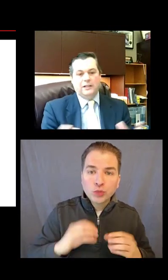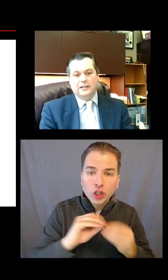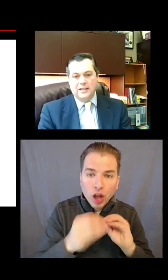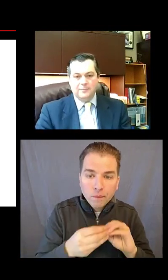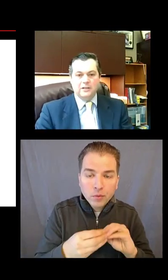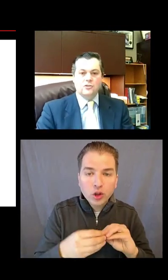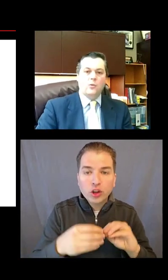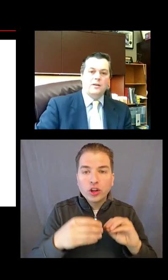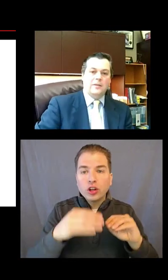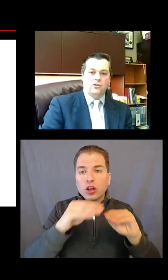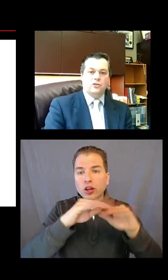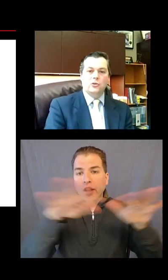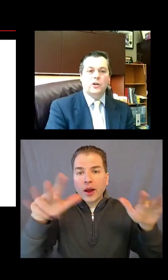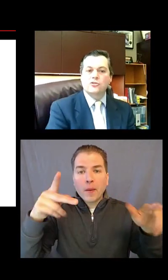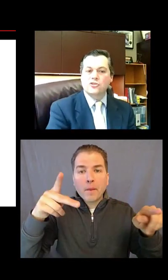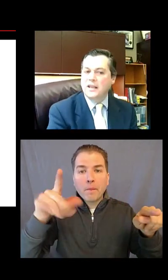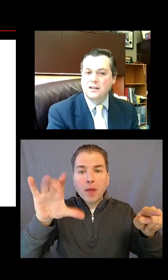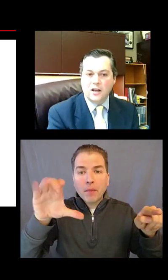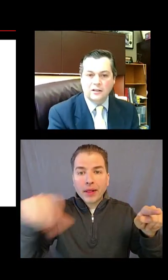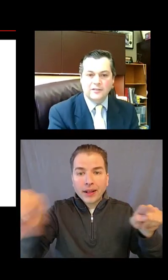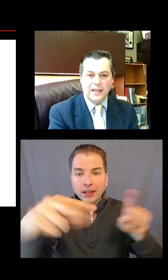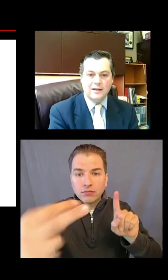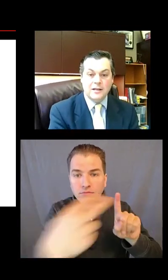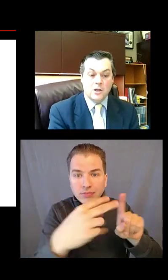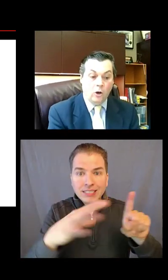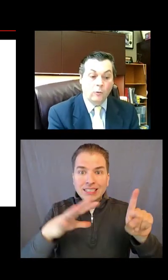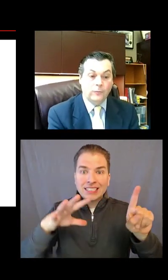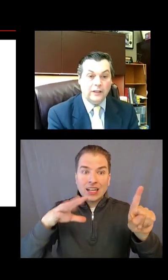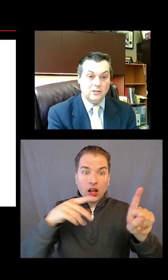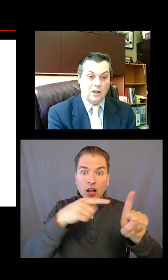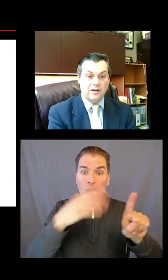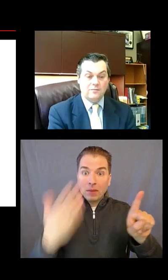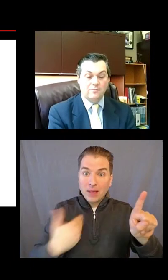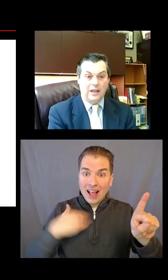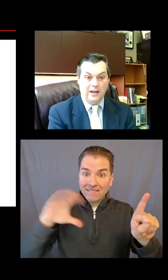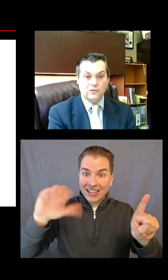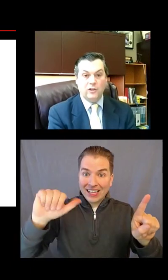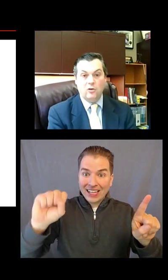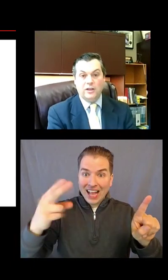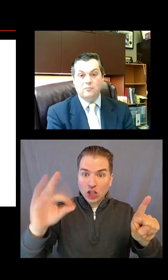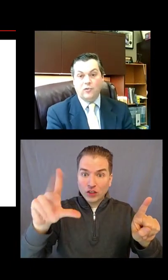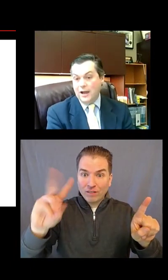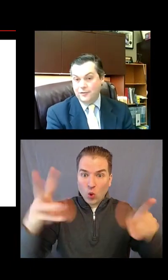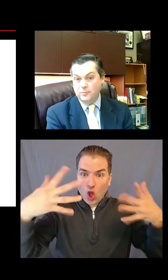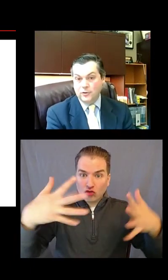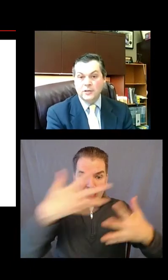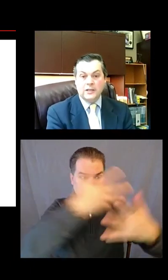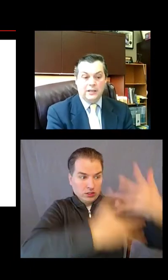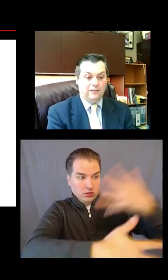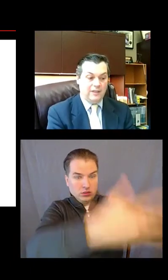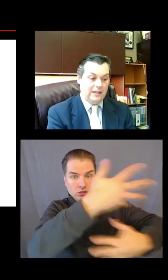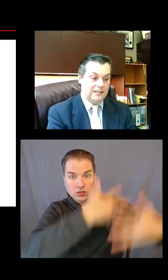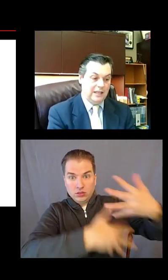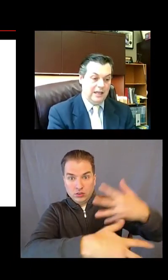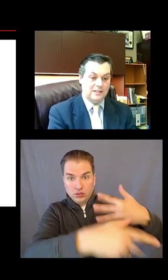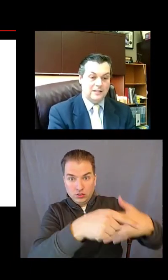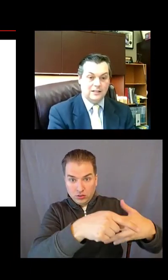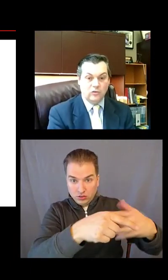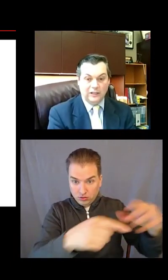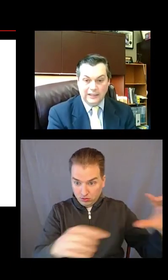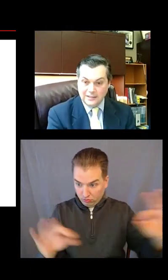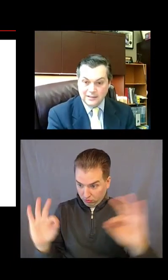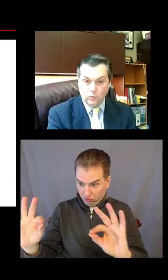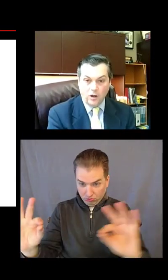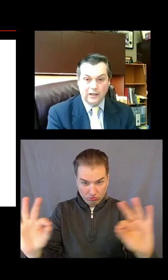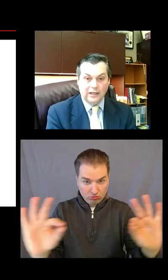efficiency, public acceptance. You want to make sure you understand all of that. Hopefully it's already cash flowing and profitable. If that's the case, then